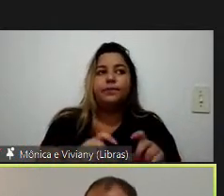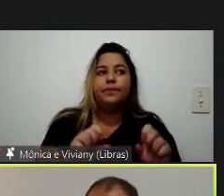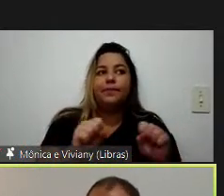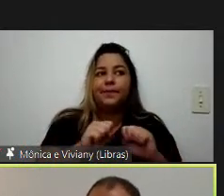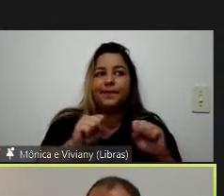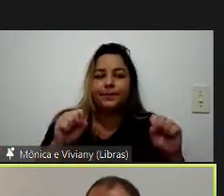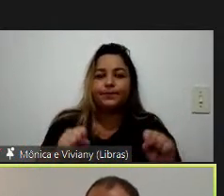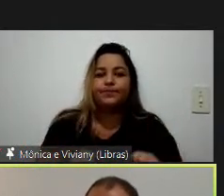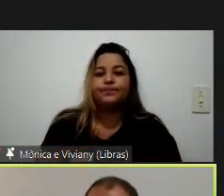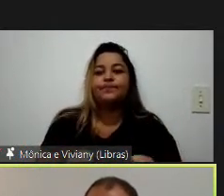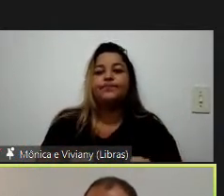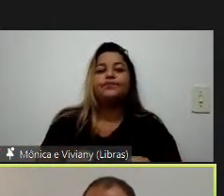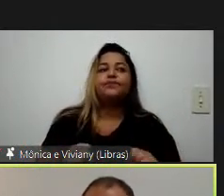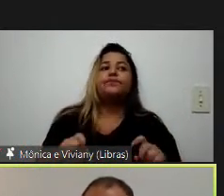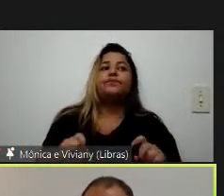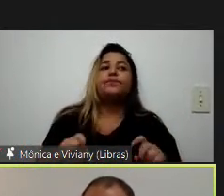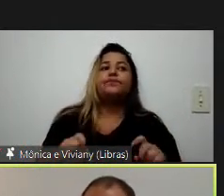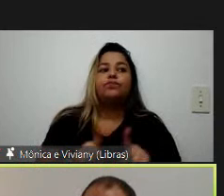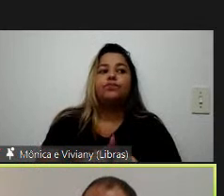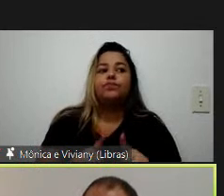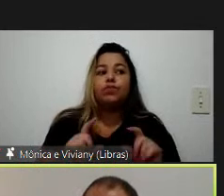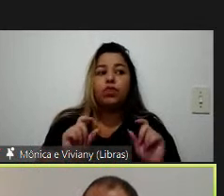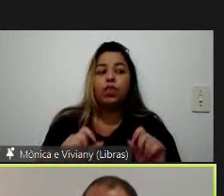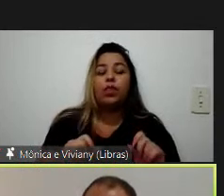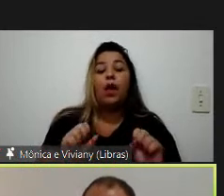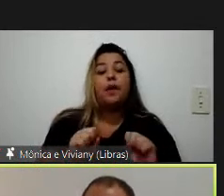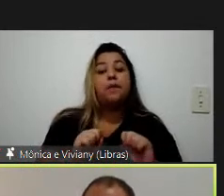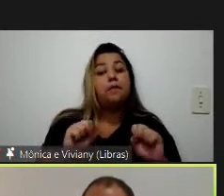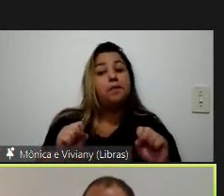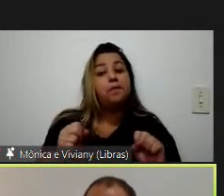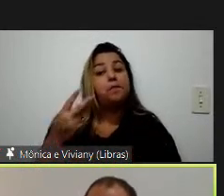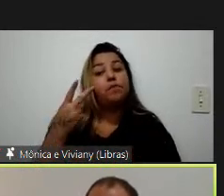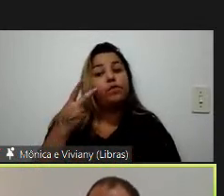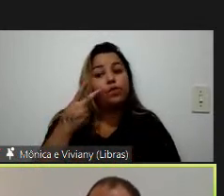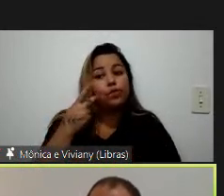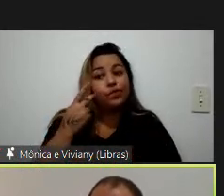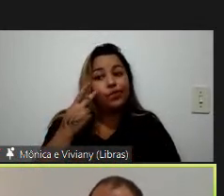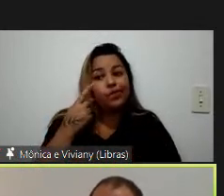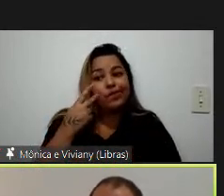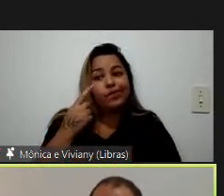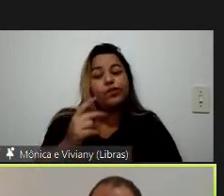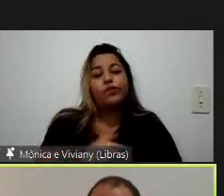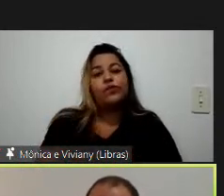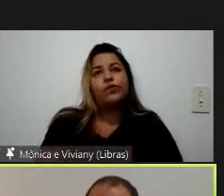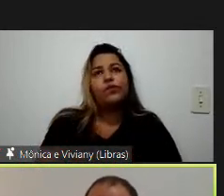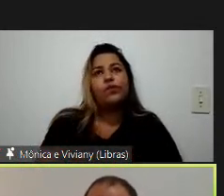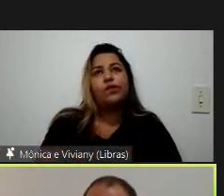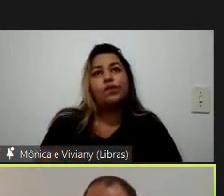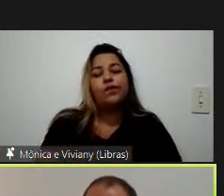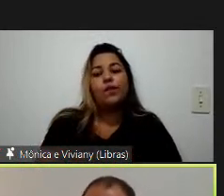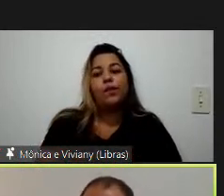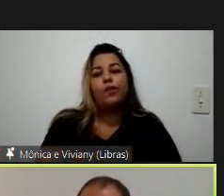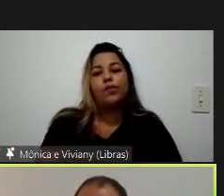of the natural systems. Just a quick spotlight on some of these repercussions of the global